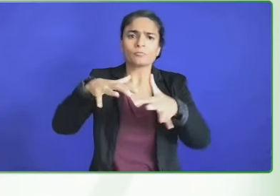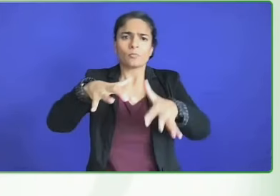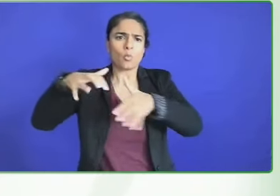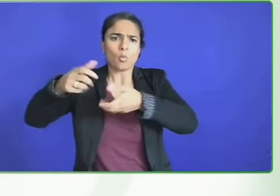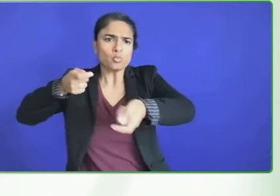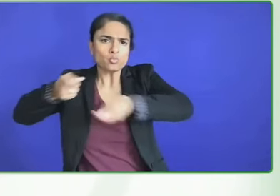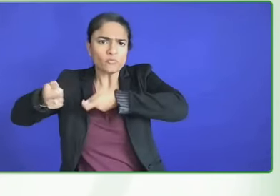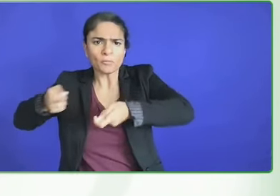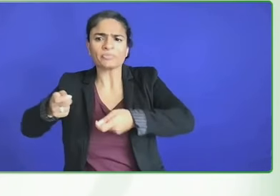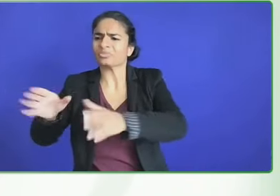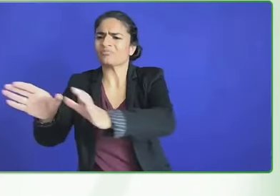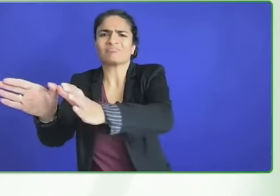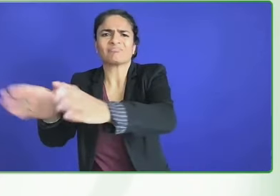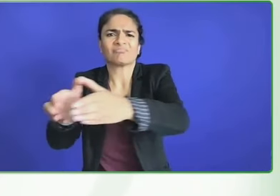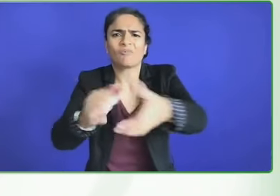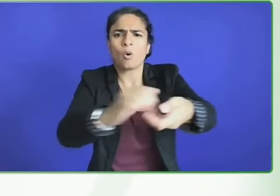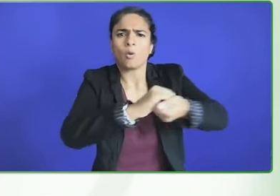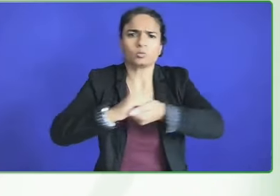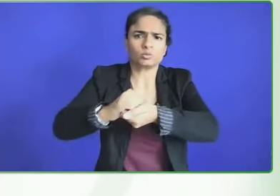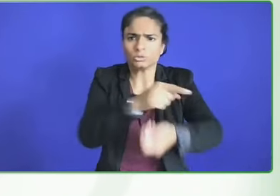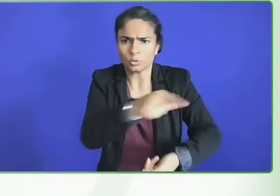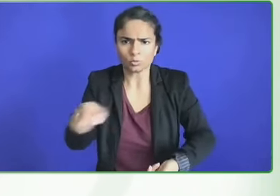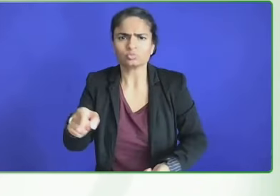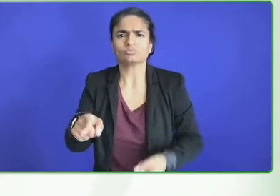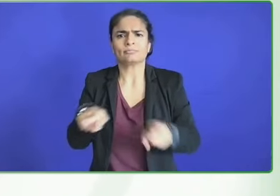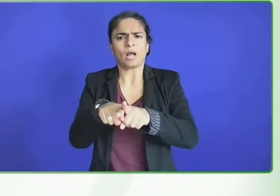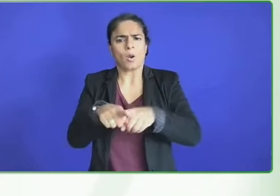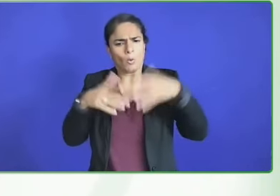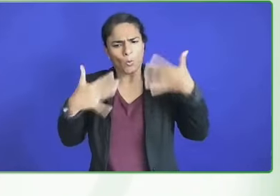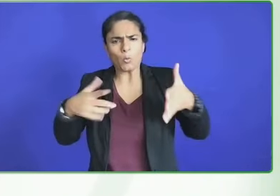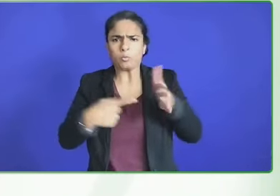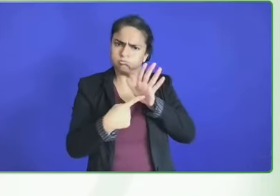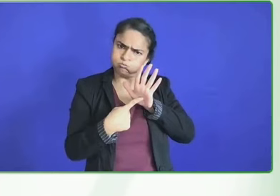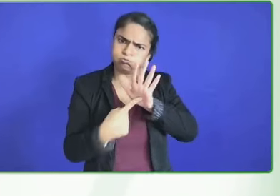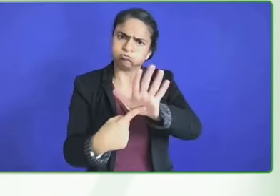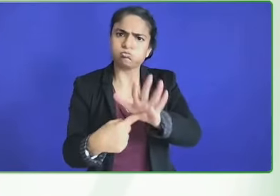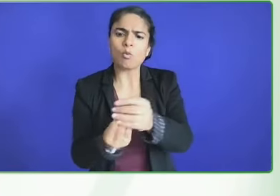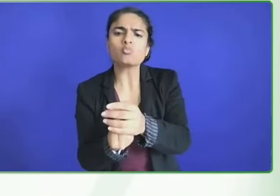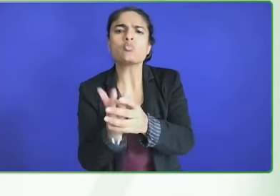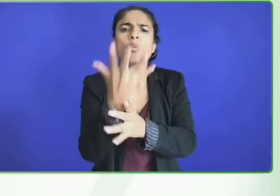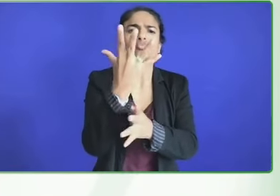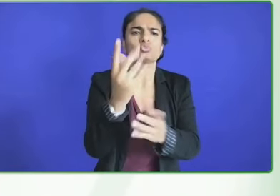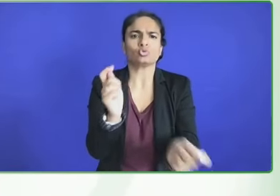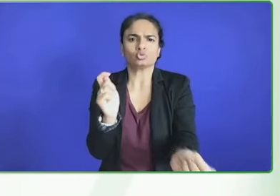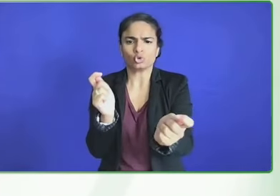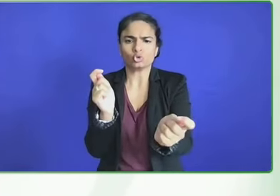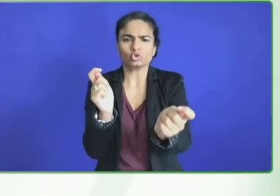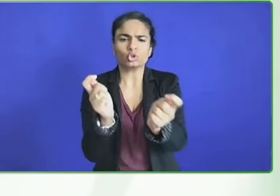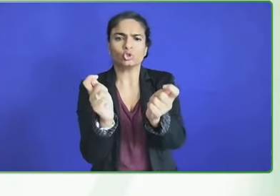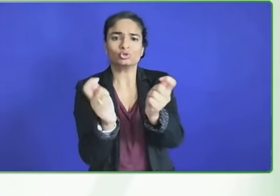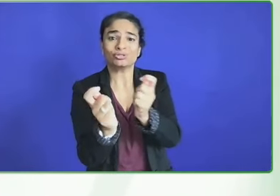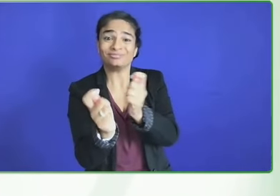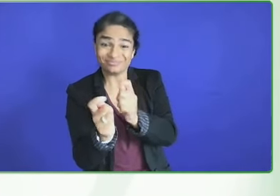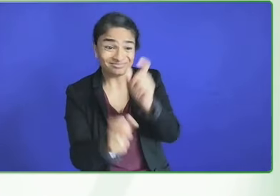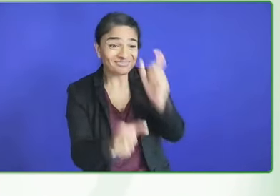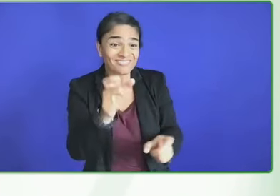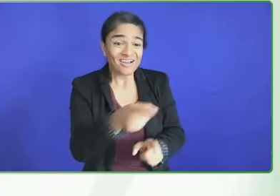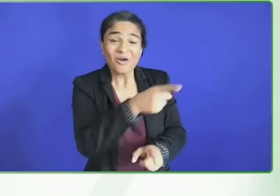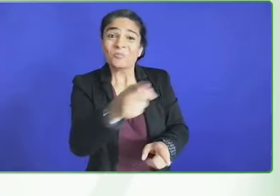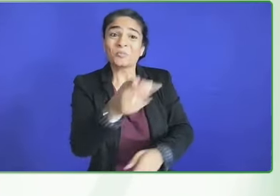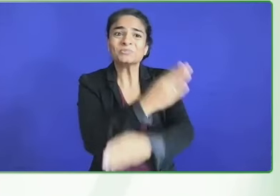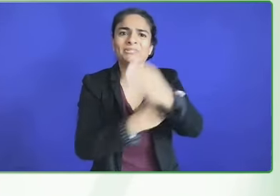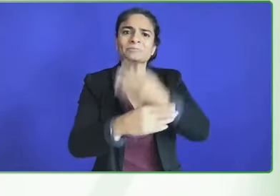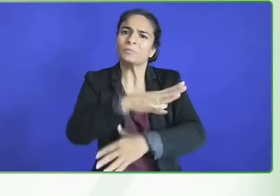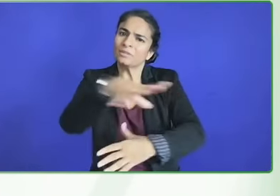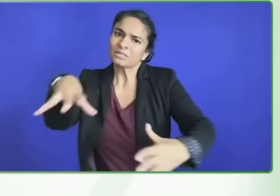far more influence in shaping society. This stands to benefit all of us, because as we know, people with disabilities are often